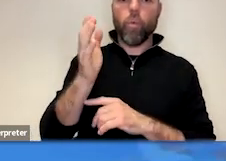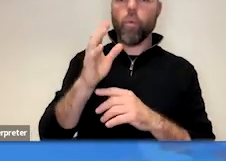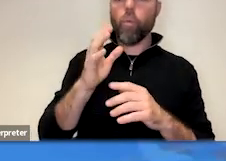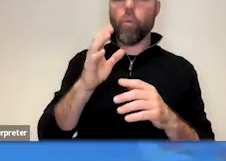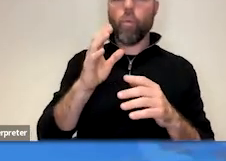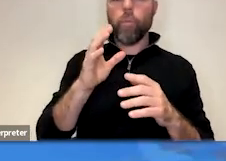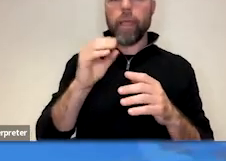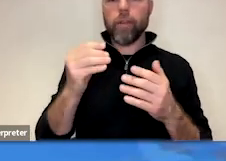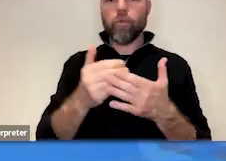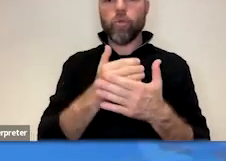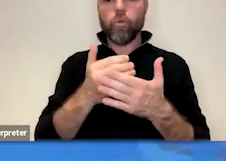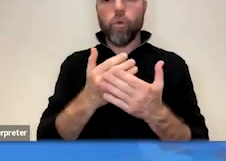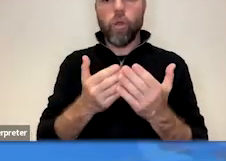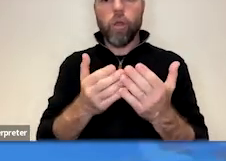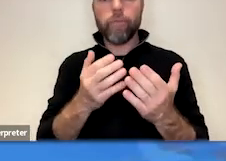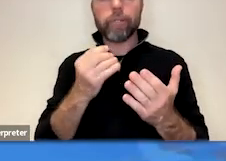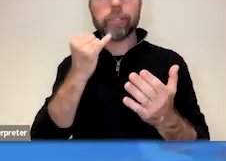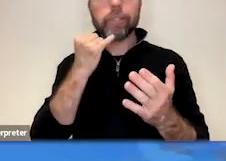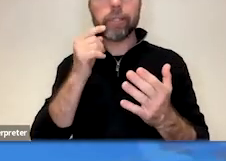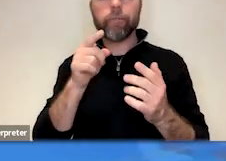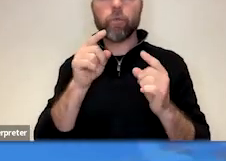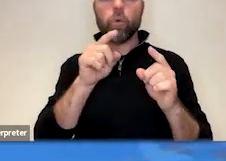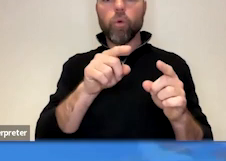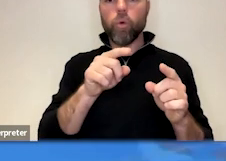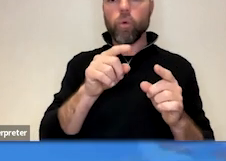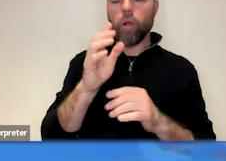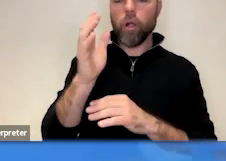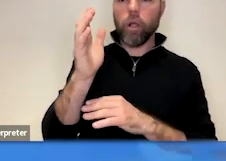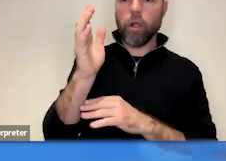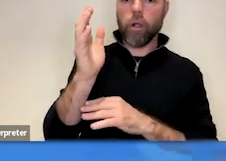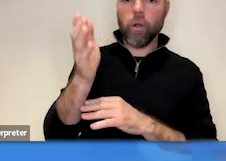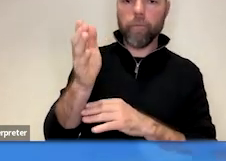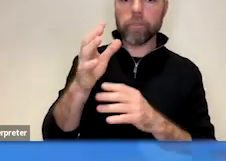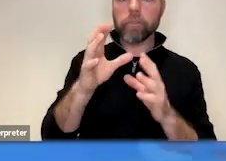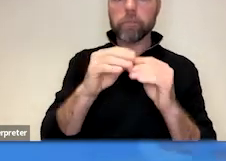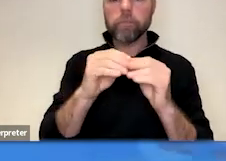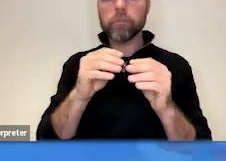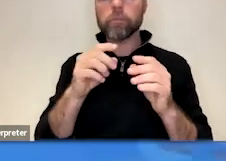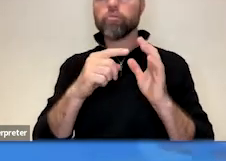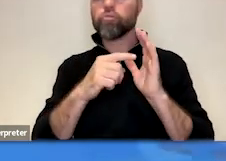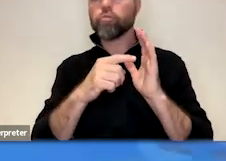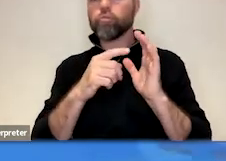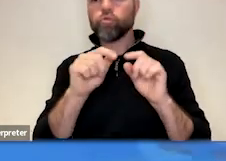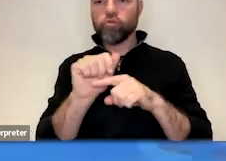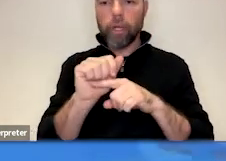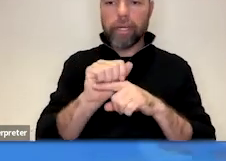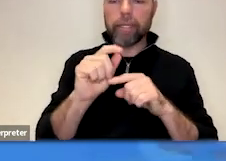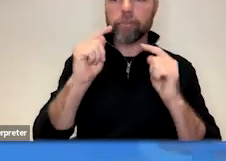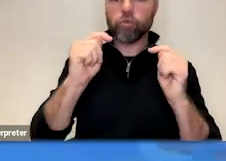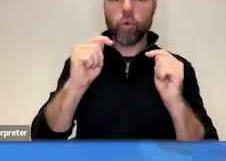new offerings. If we're attending conferences and giving presentations, or if we're doing more of these training